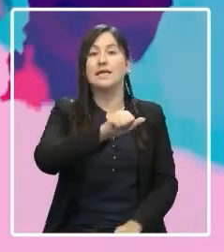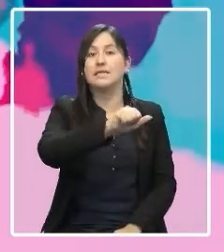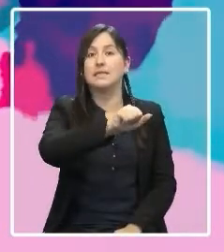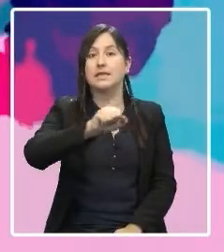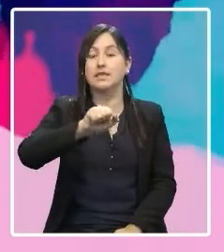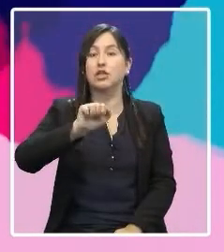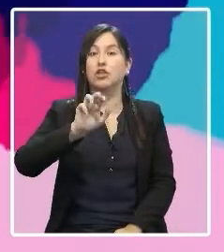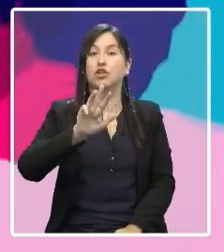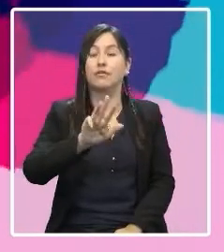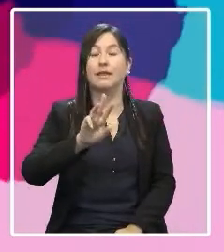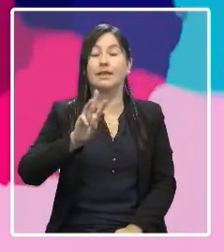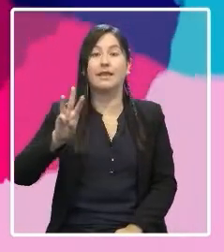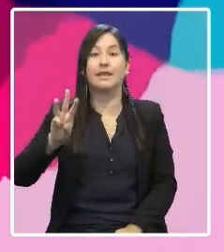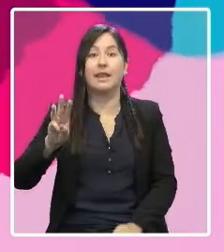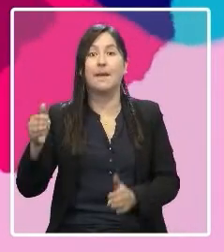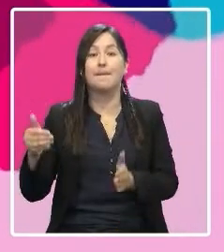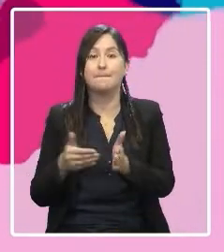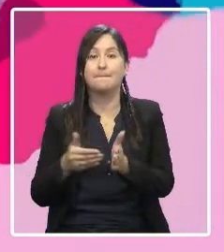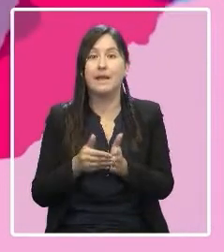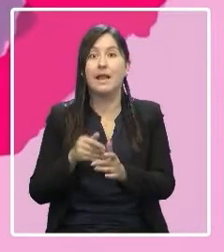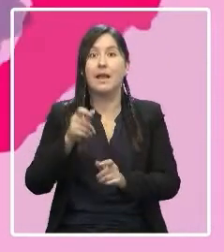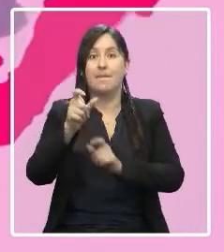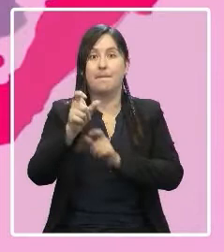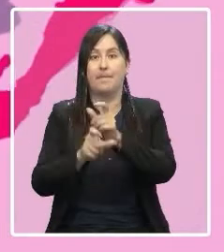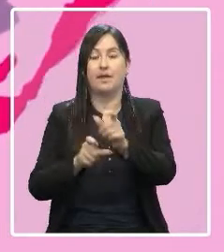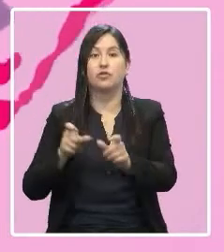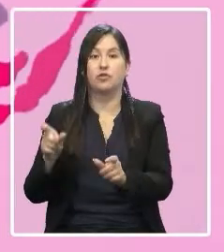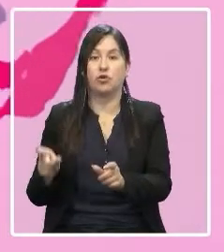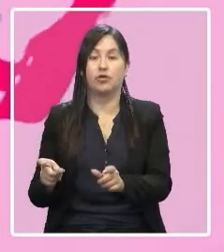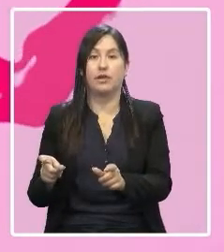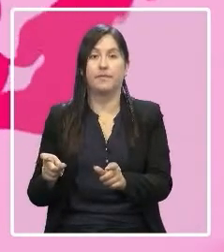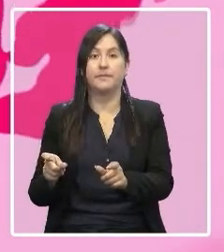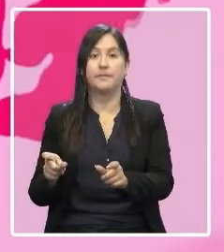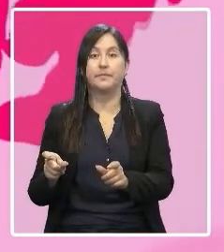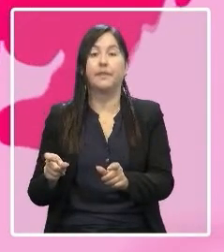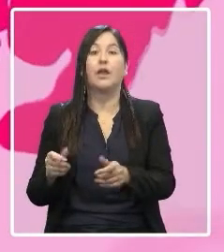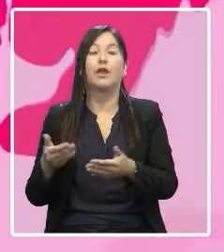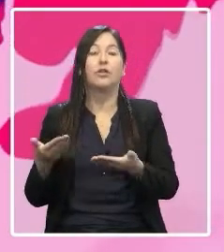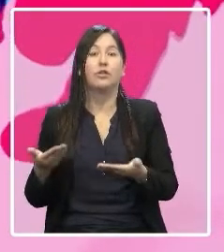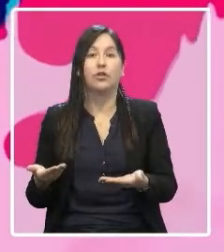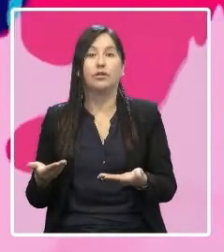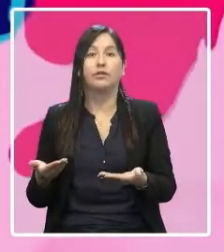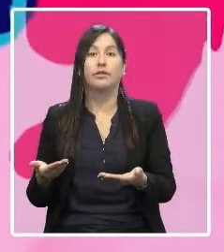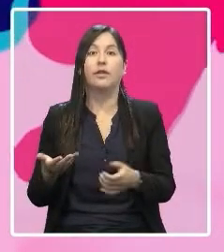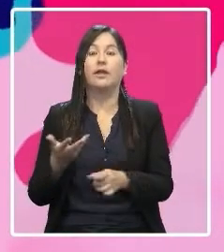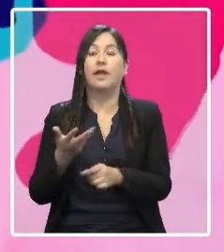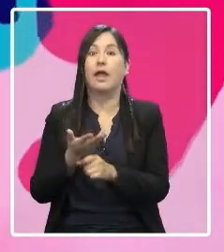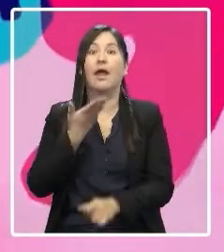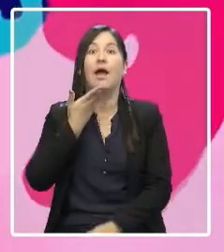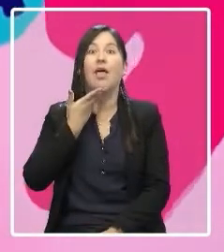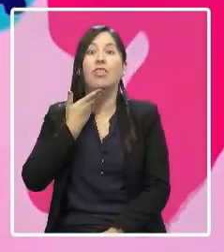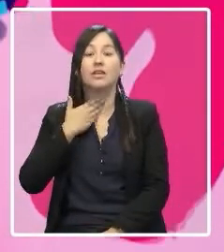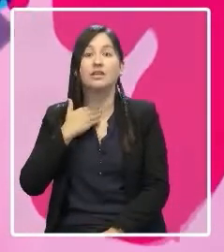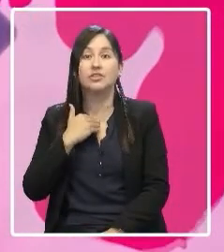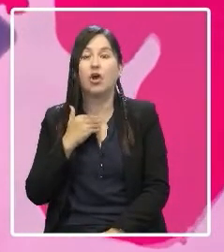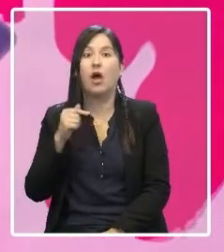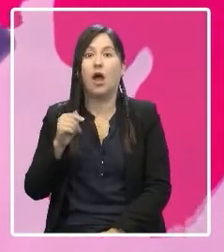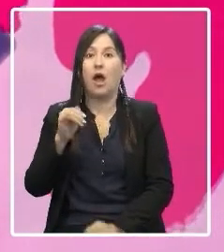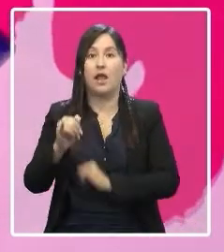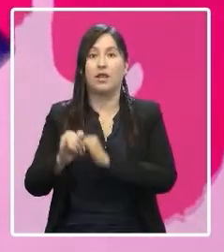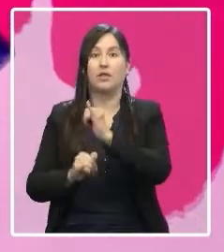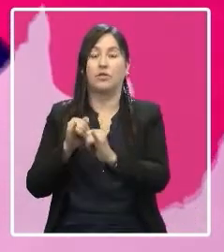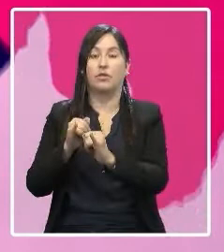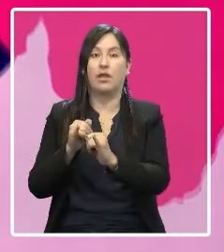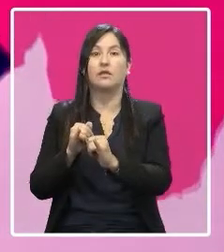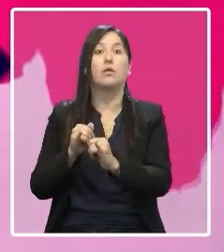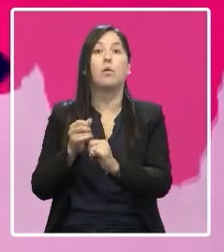what they found was that the prevalence rate for internet addiction was just over 7%. And the prevalence rate for internet gaming disorder was